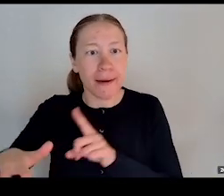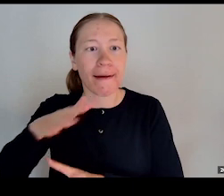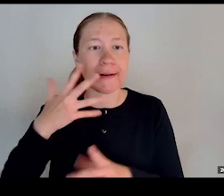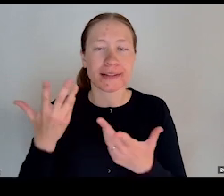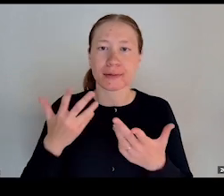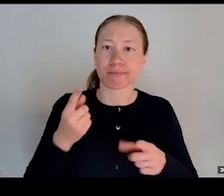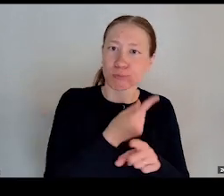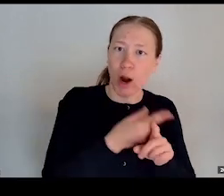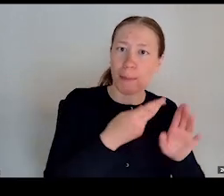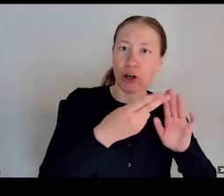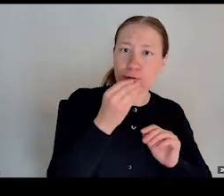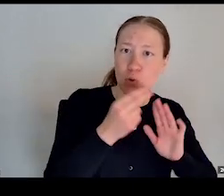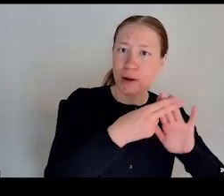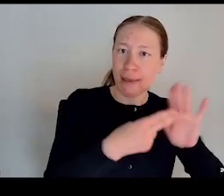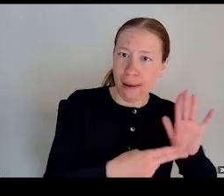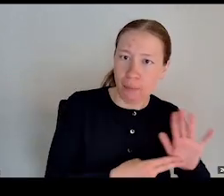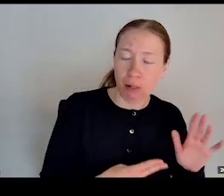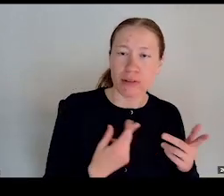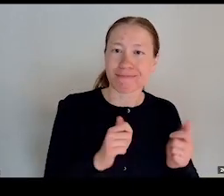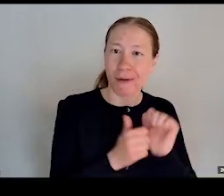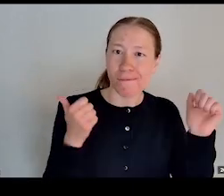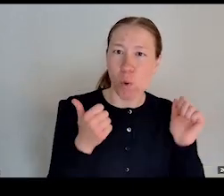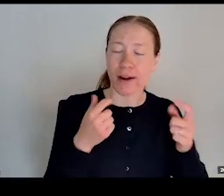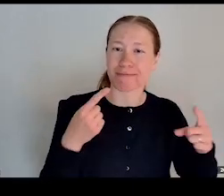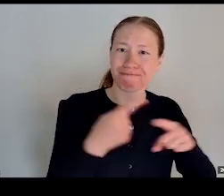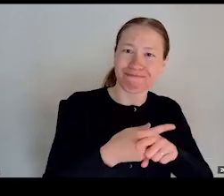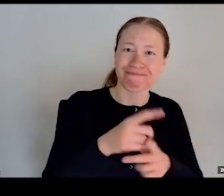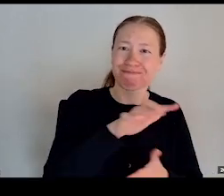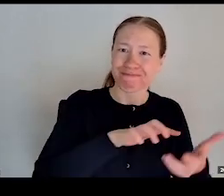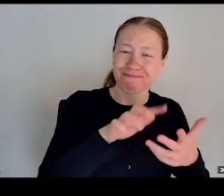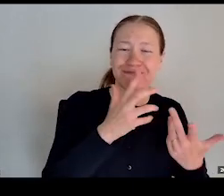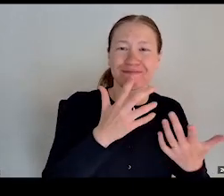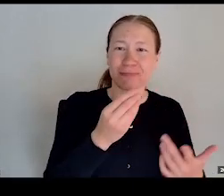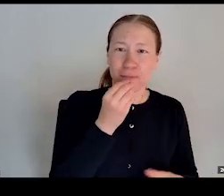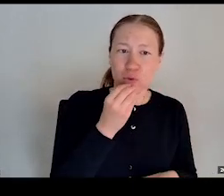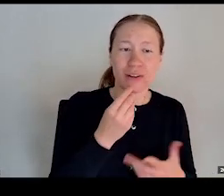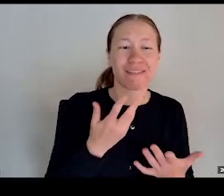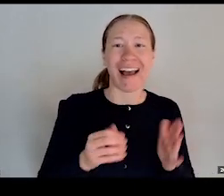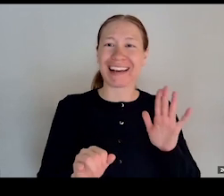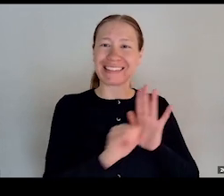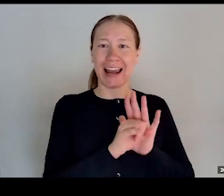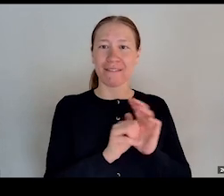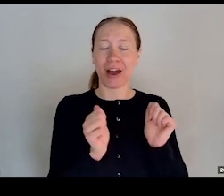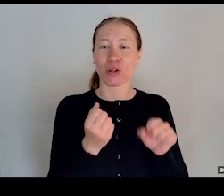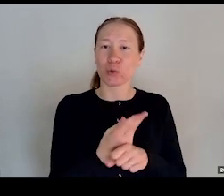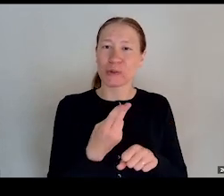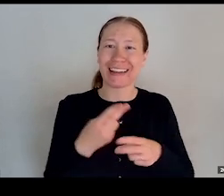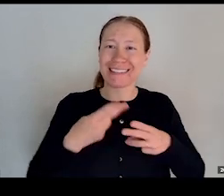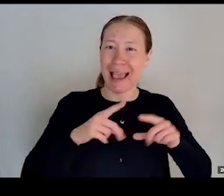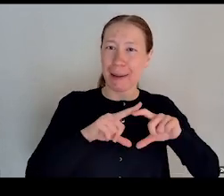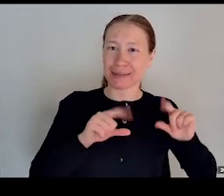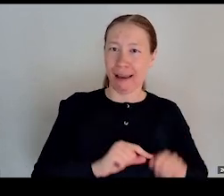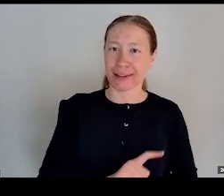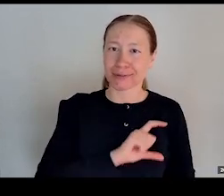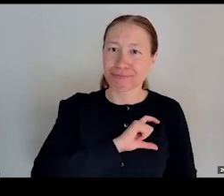proper labels and avoiding that cross-contamination. Identify these individuals with those name tags. Provide them with